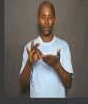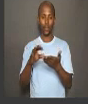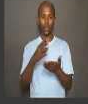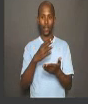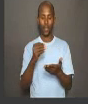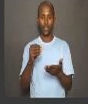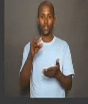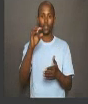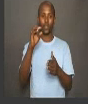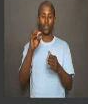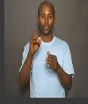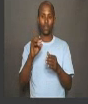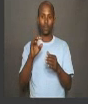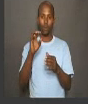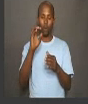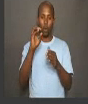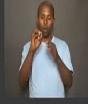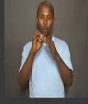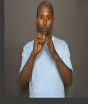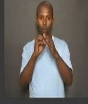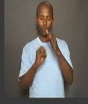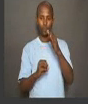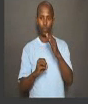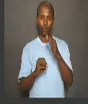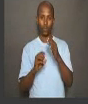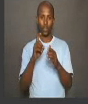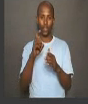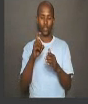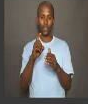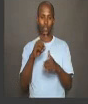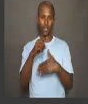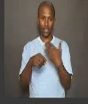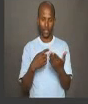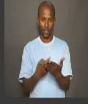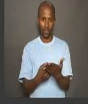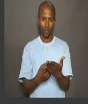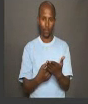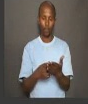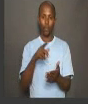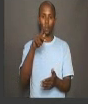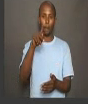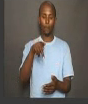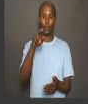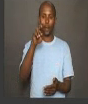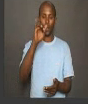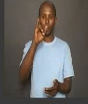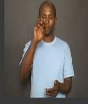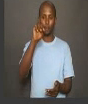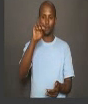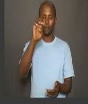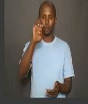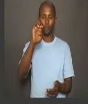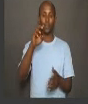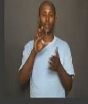and R of x is such that x is a prime number.